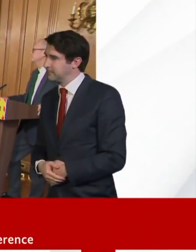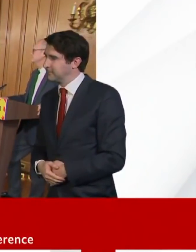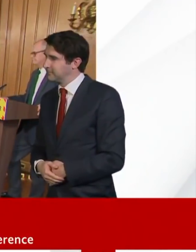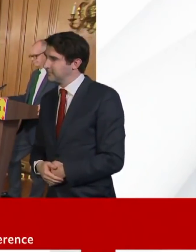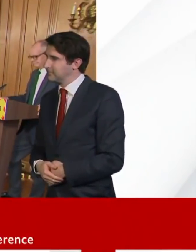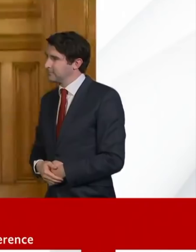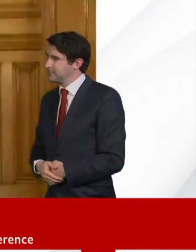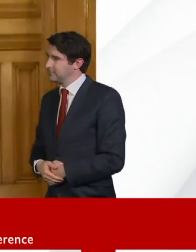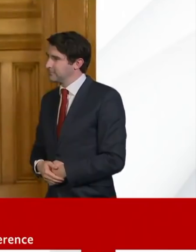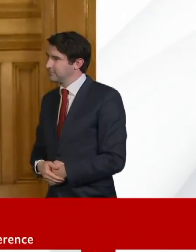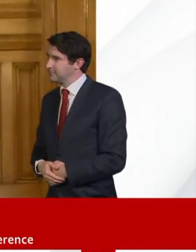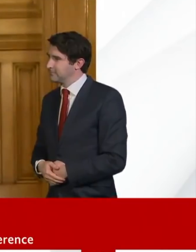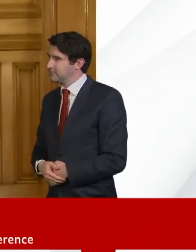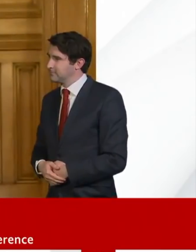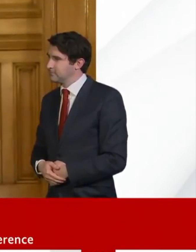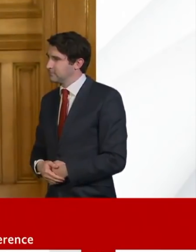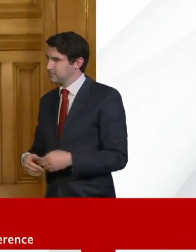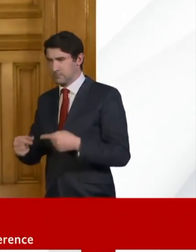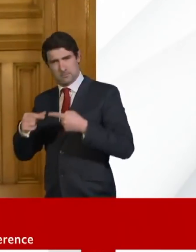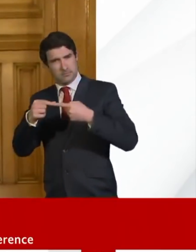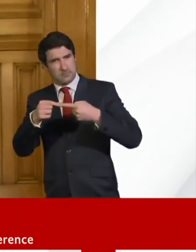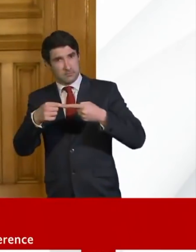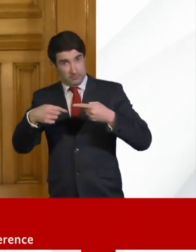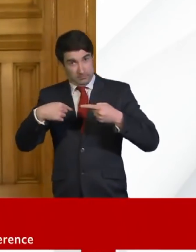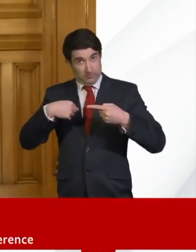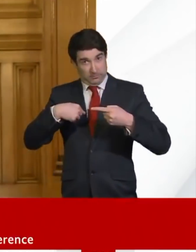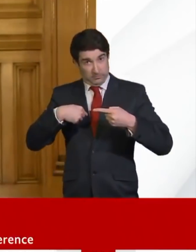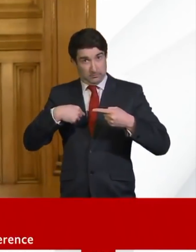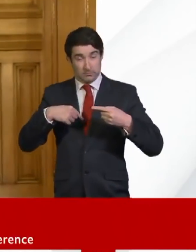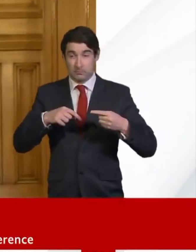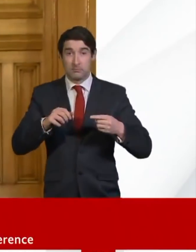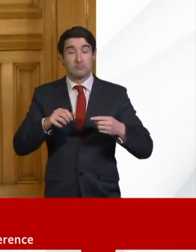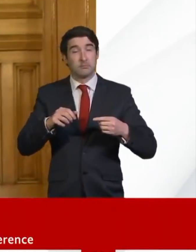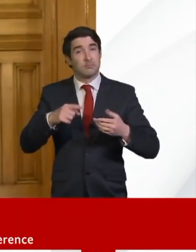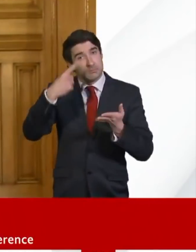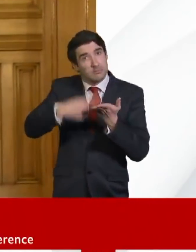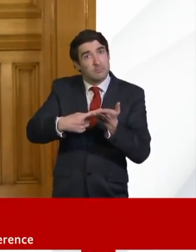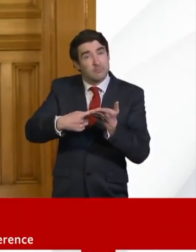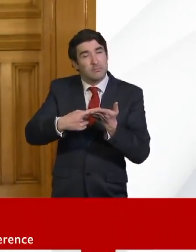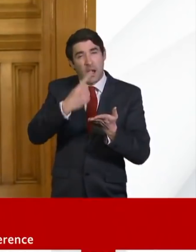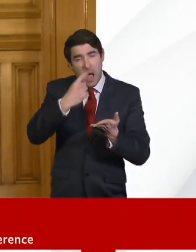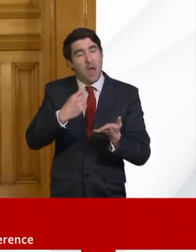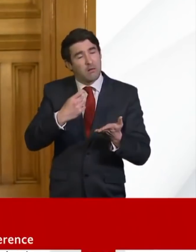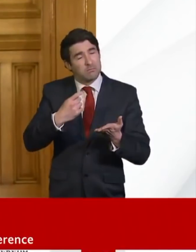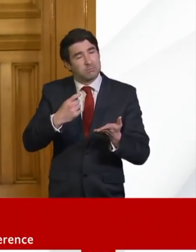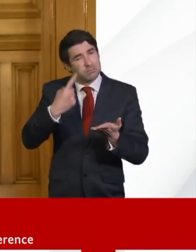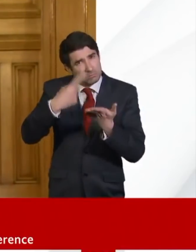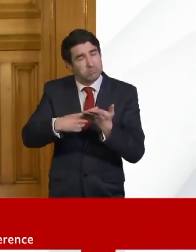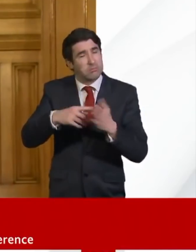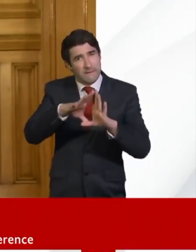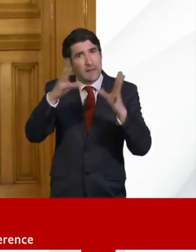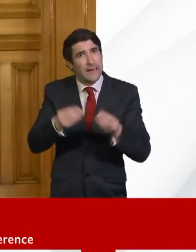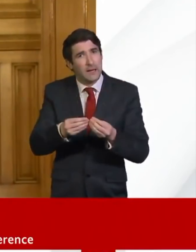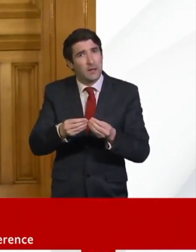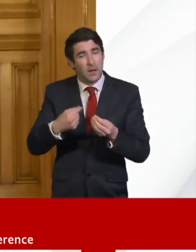Look, I've got all the authority I need to make the relevant decisions, whether it's through chairing cabinet updates, as I did earlier in the week, chairing